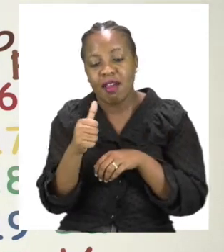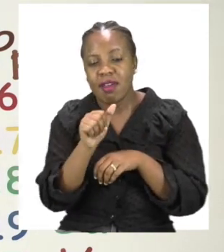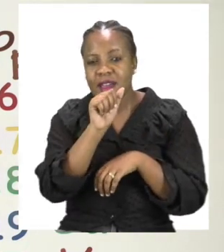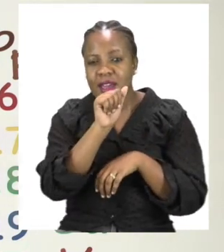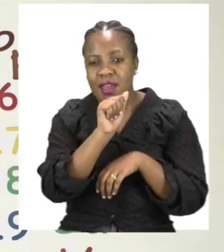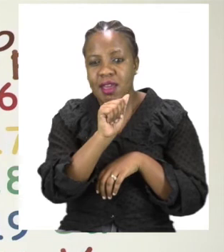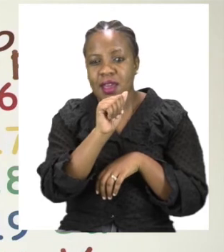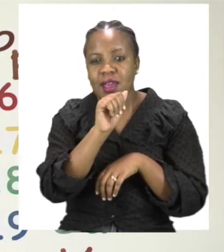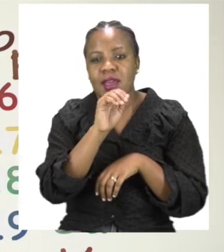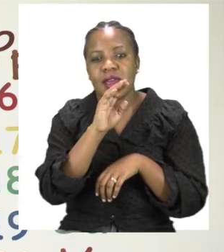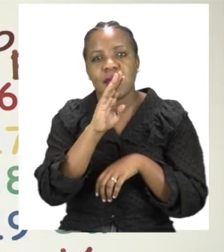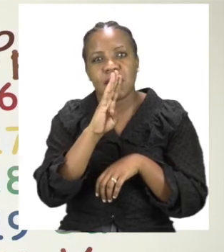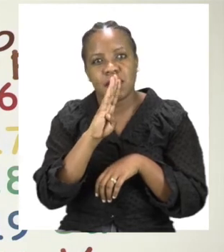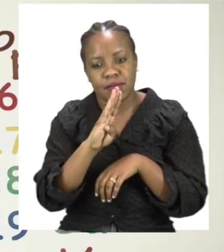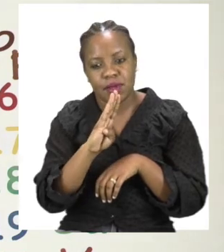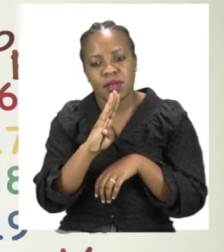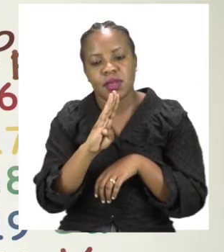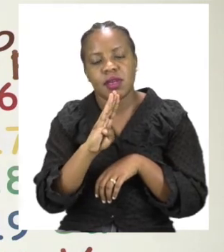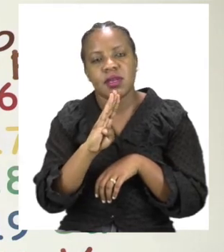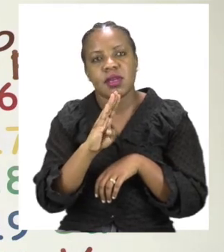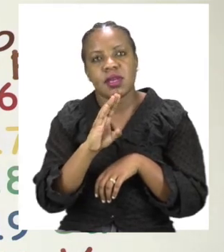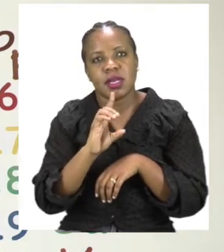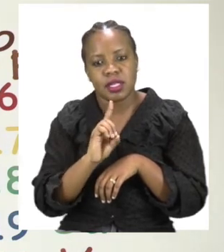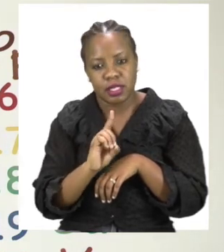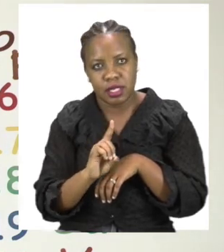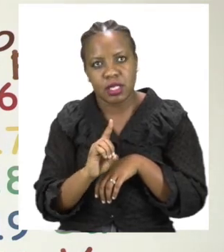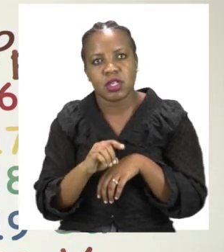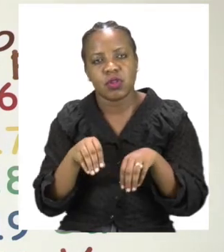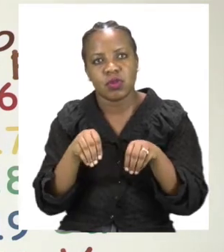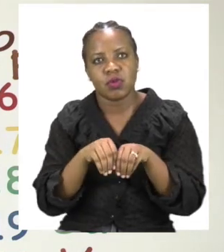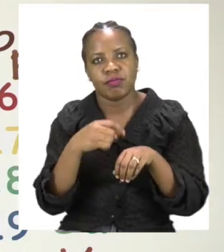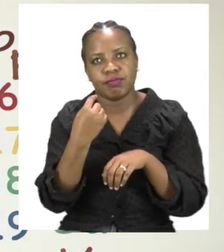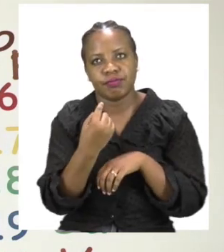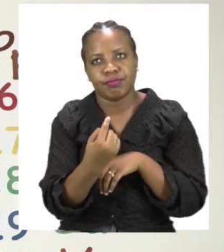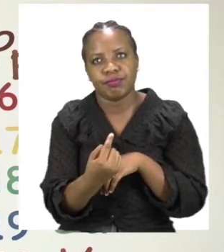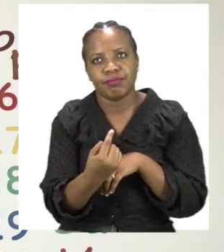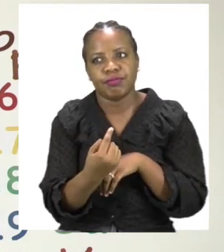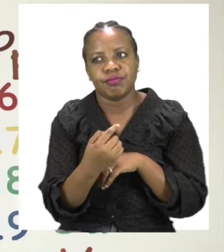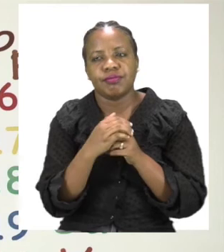together. By yourselves. By yourself.